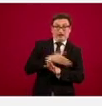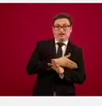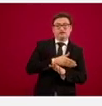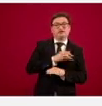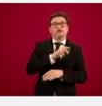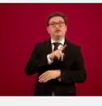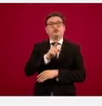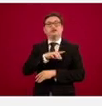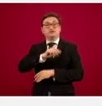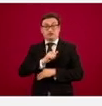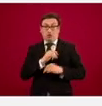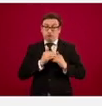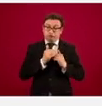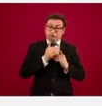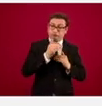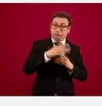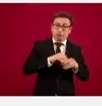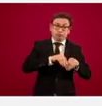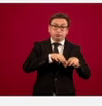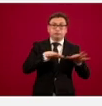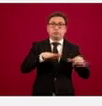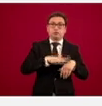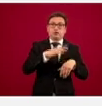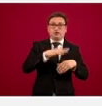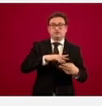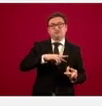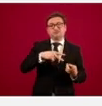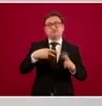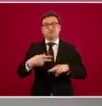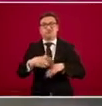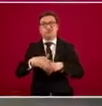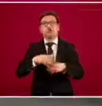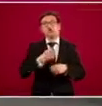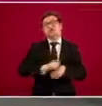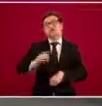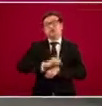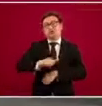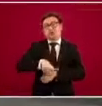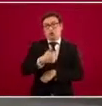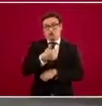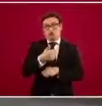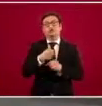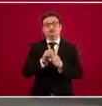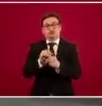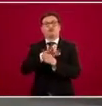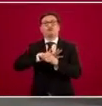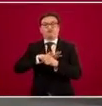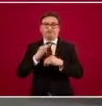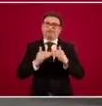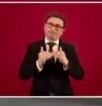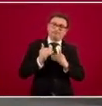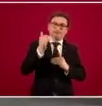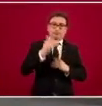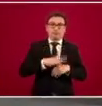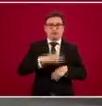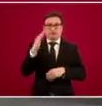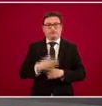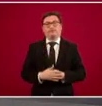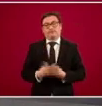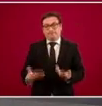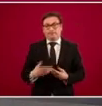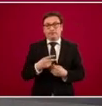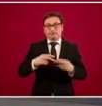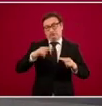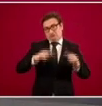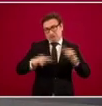the data has changed. While influenza had a positivity rate that was higher in the beginning, in the early stages,